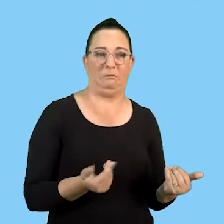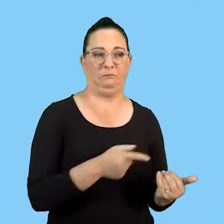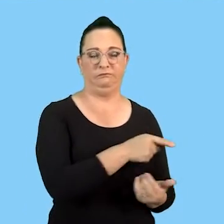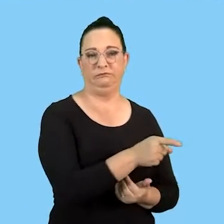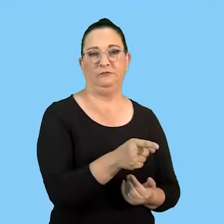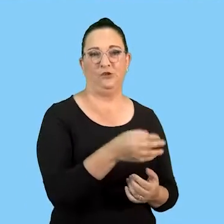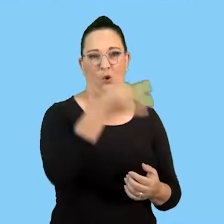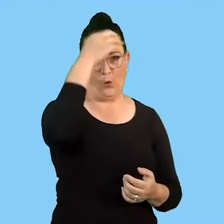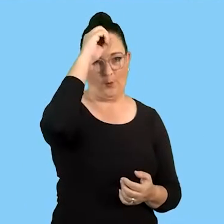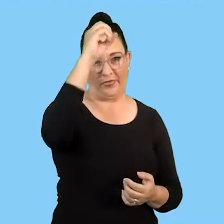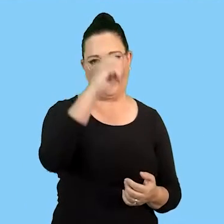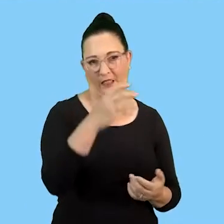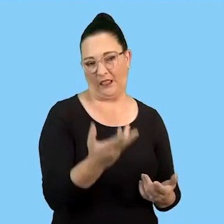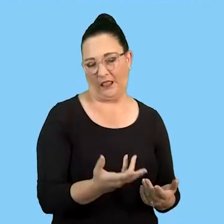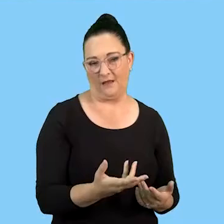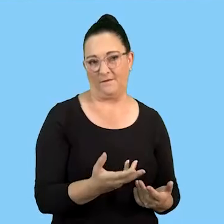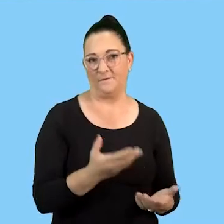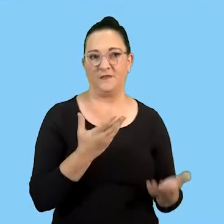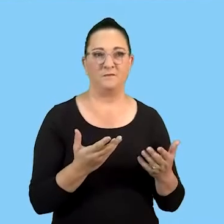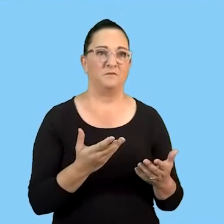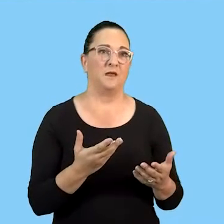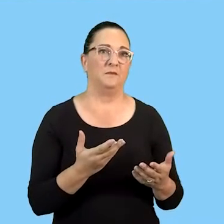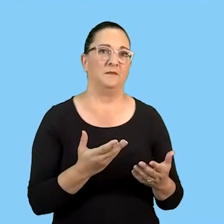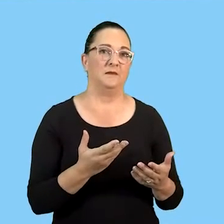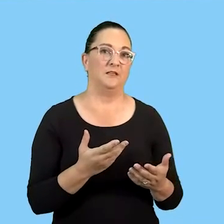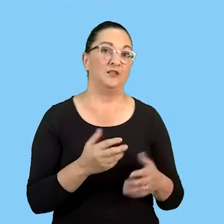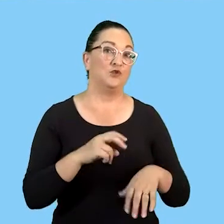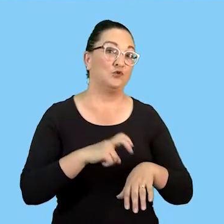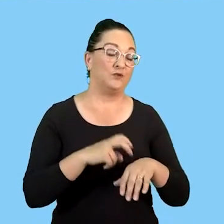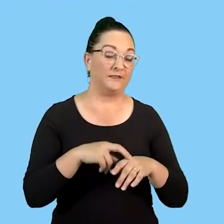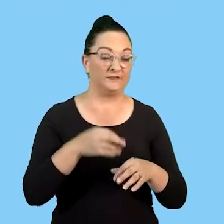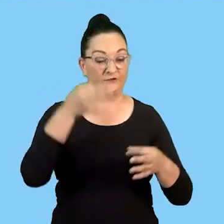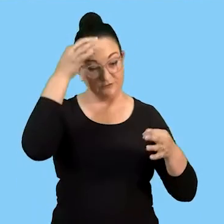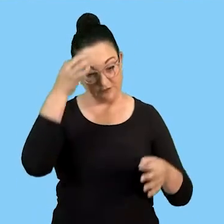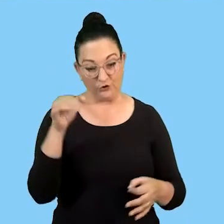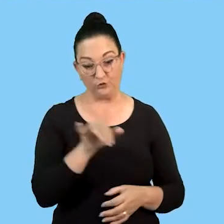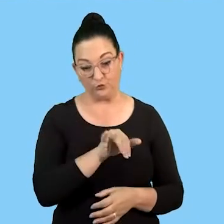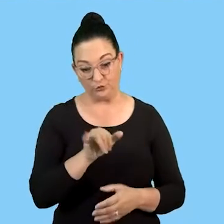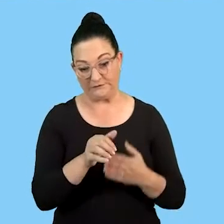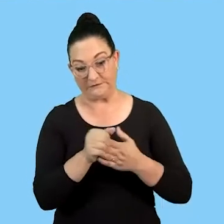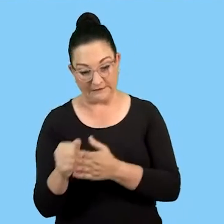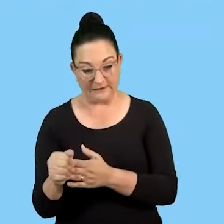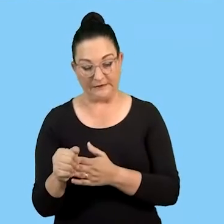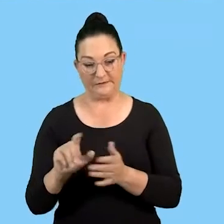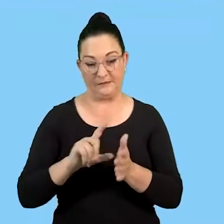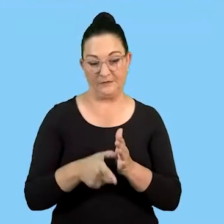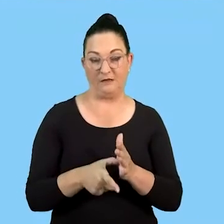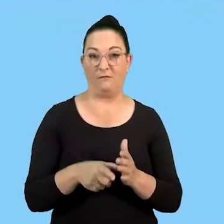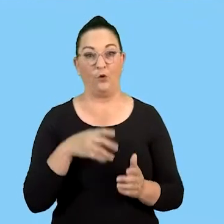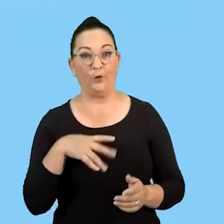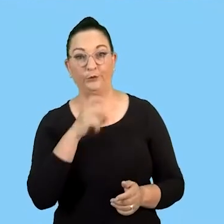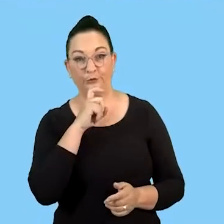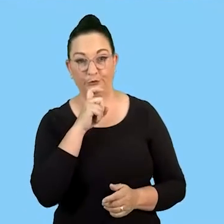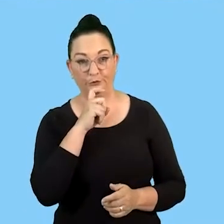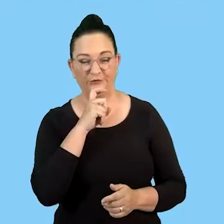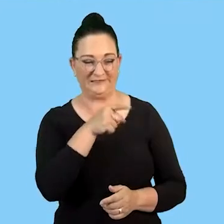the workplace. So sometimes before you can use whatever leadership style, you need to look at the situation at hand first and see